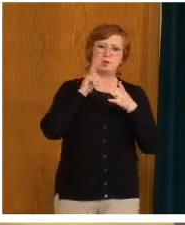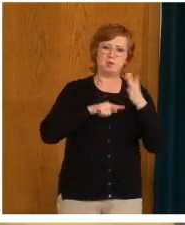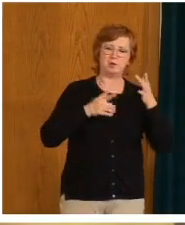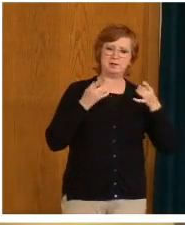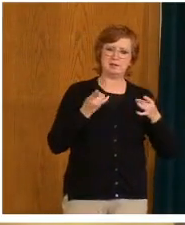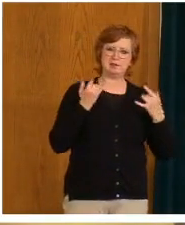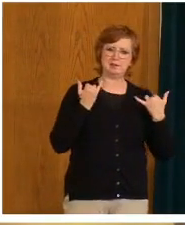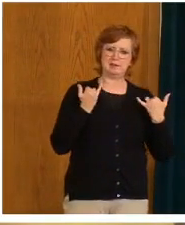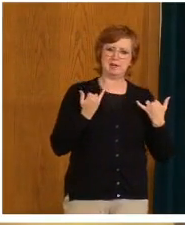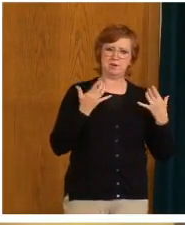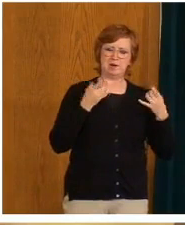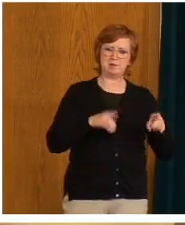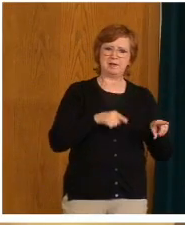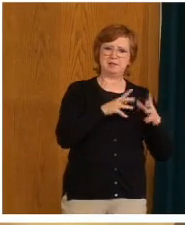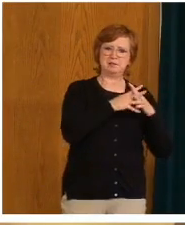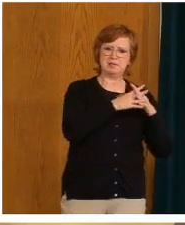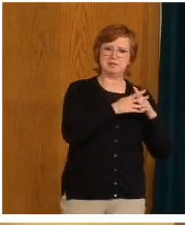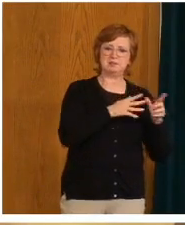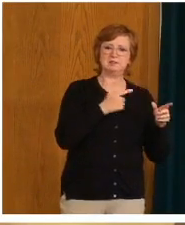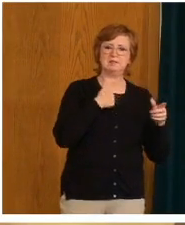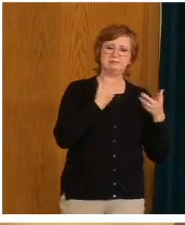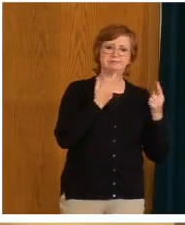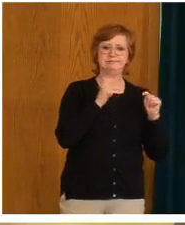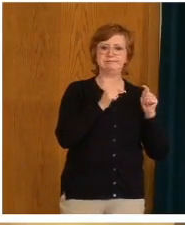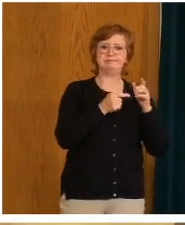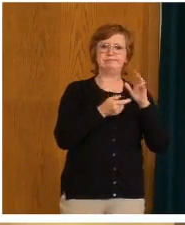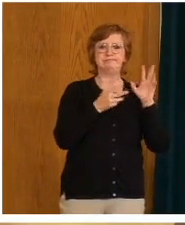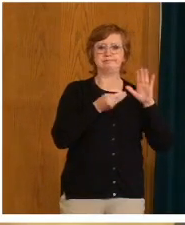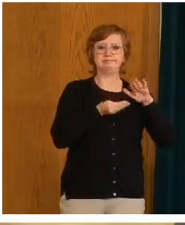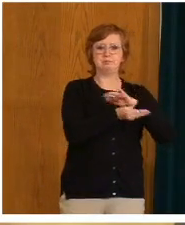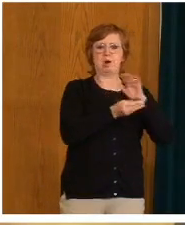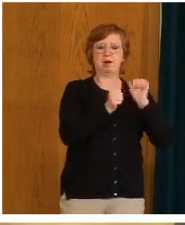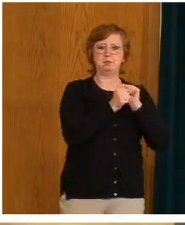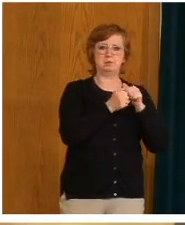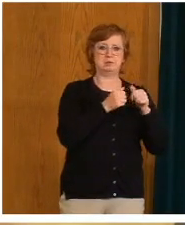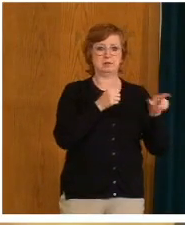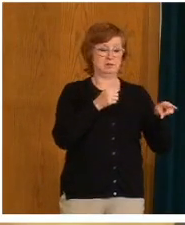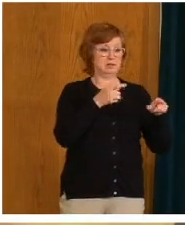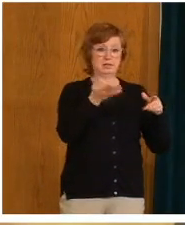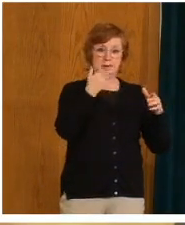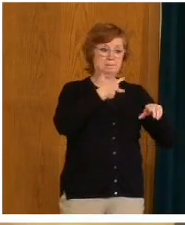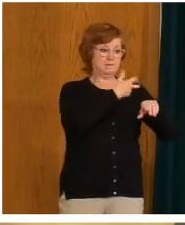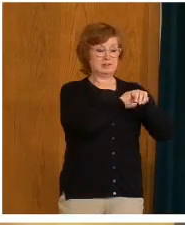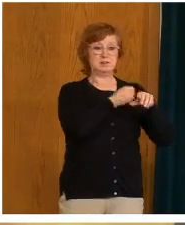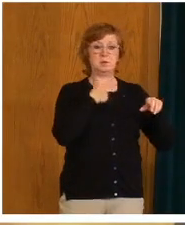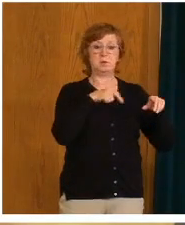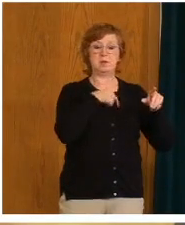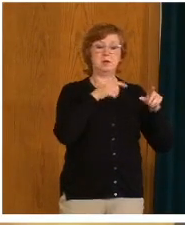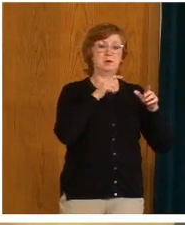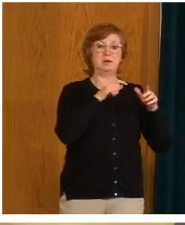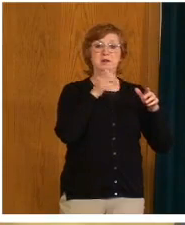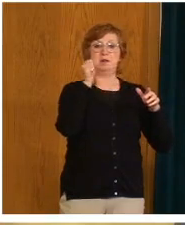to increase vaccine uptake in the U.S.? No, for a few reasons. One, I